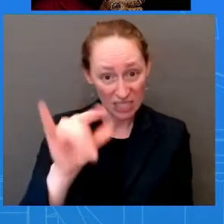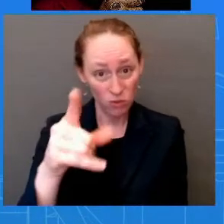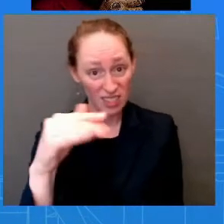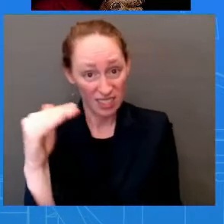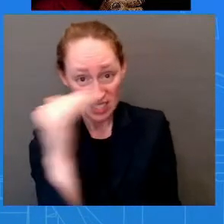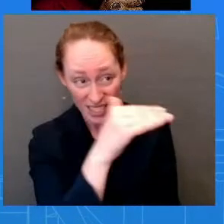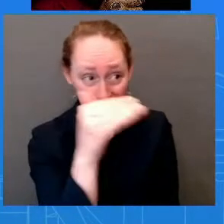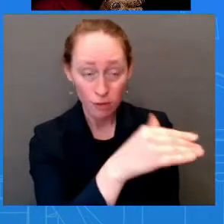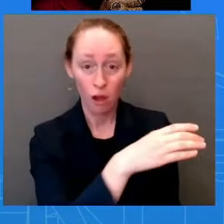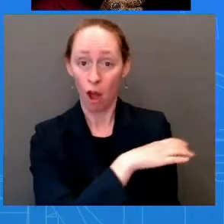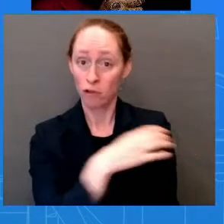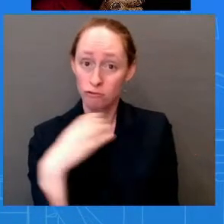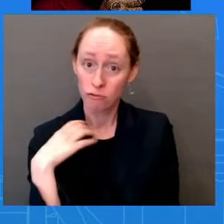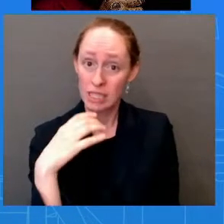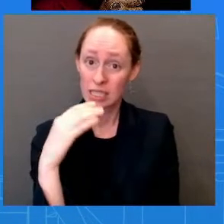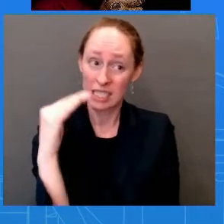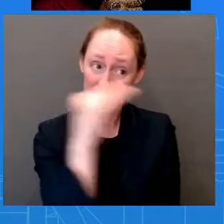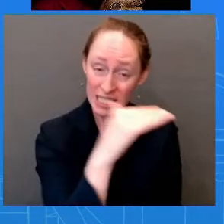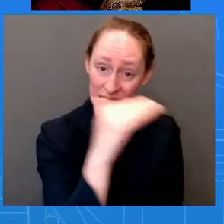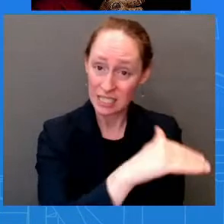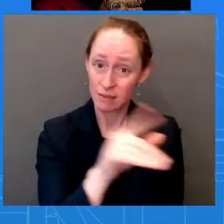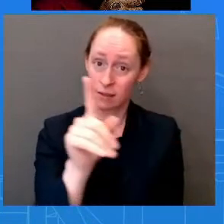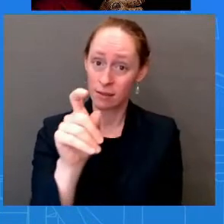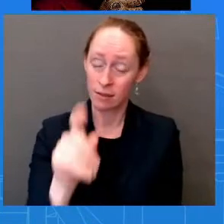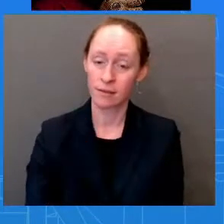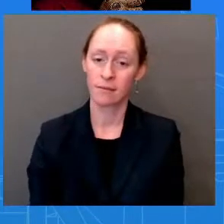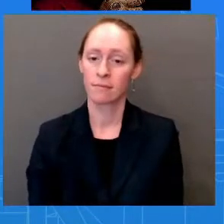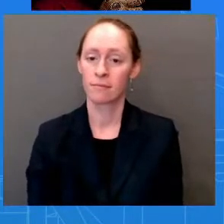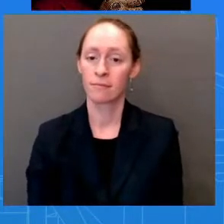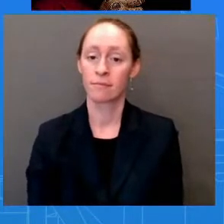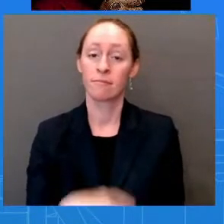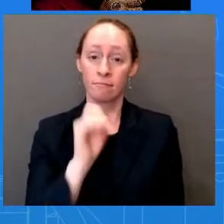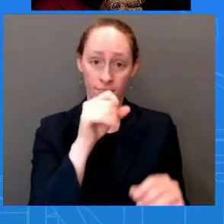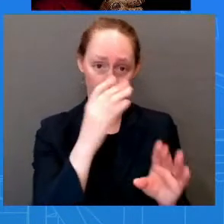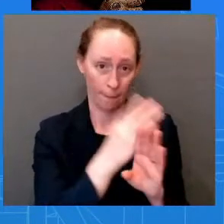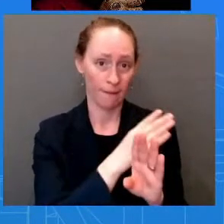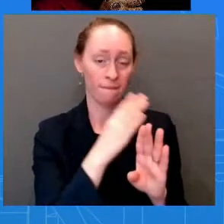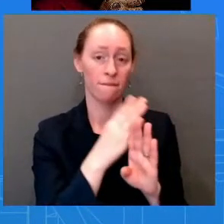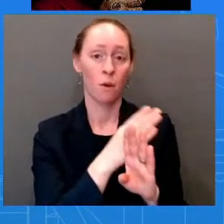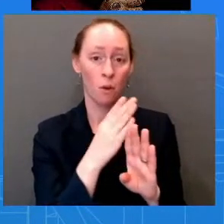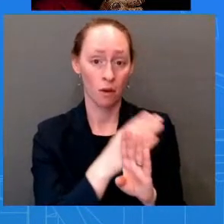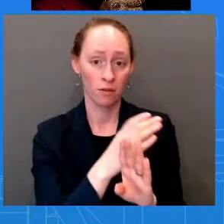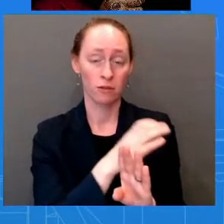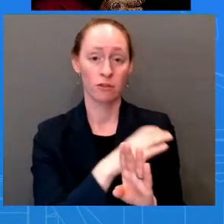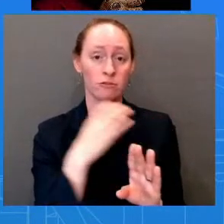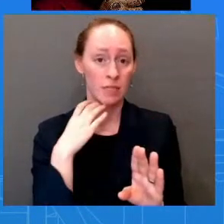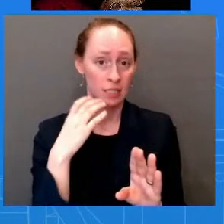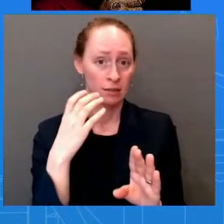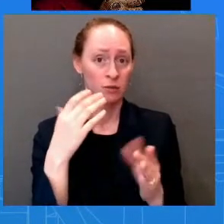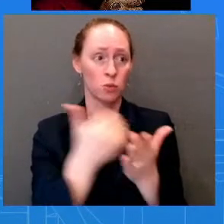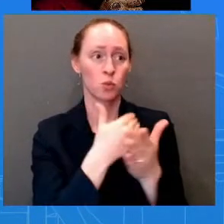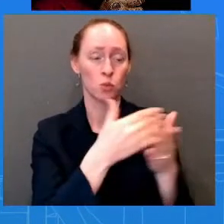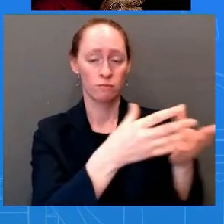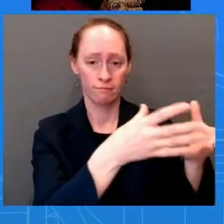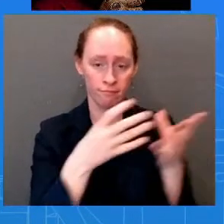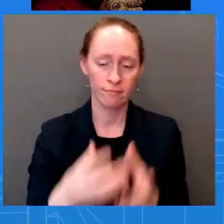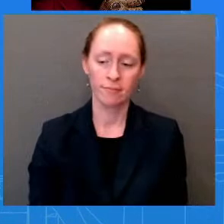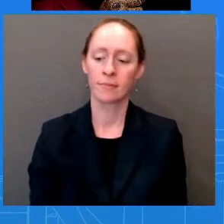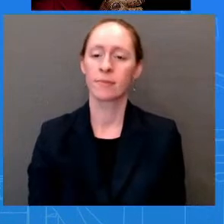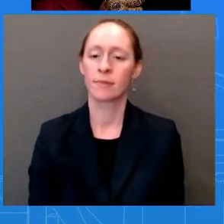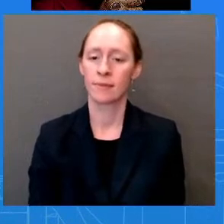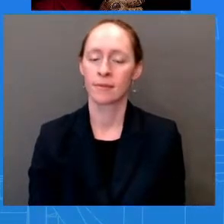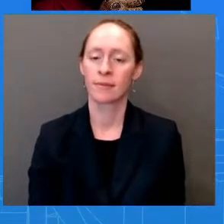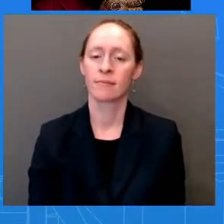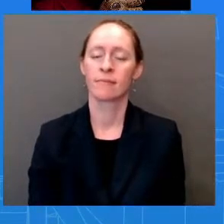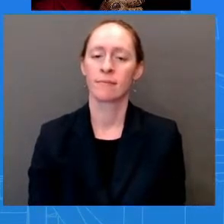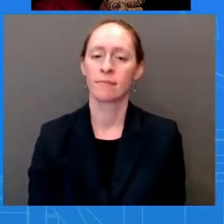said before, we are continuing to have conversations. We always do with congressional members and